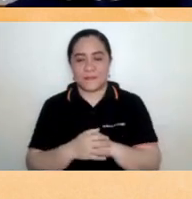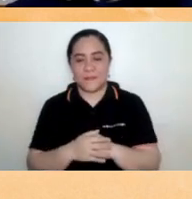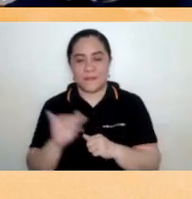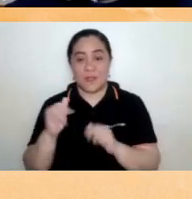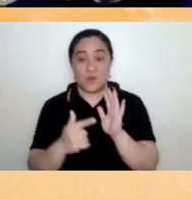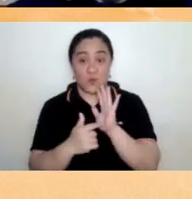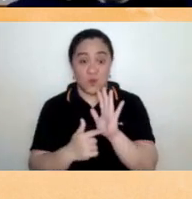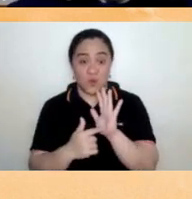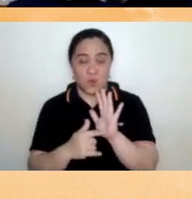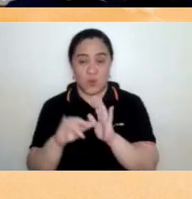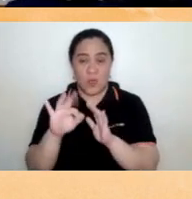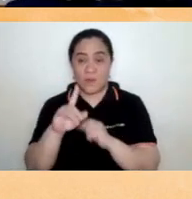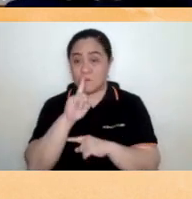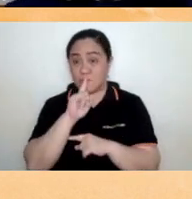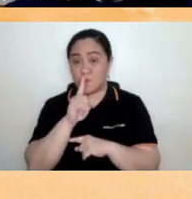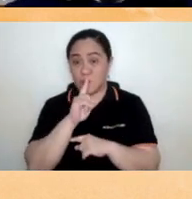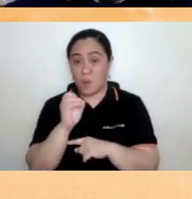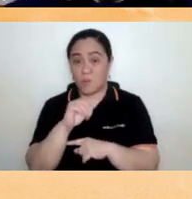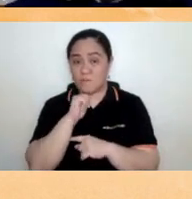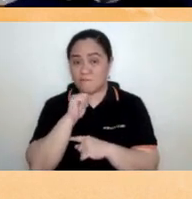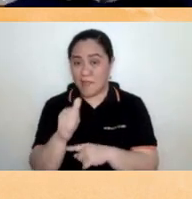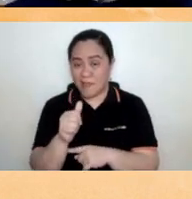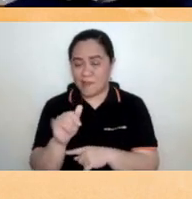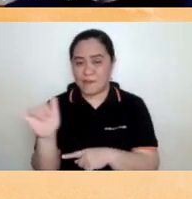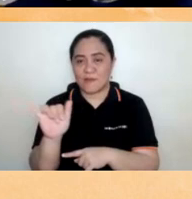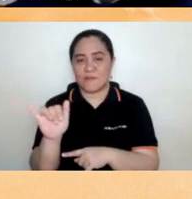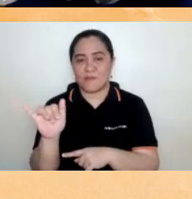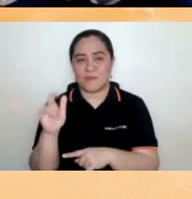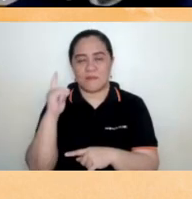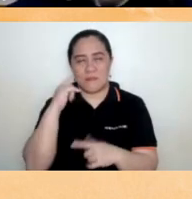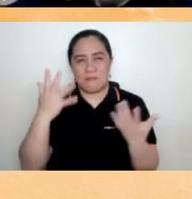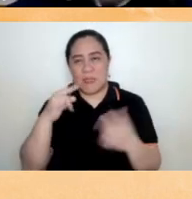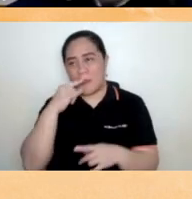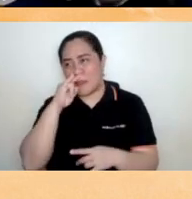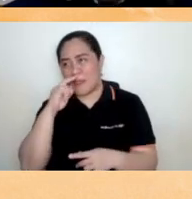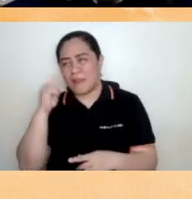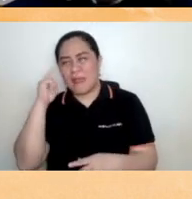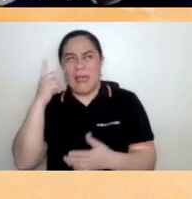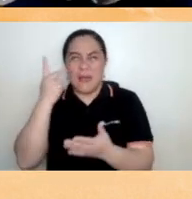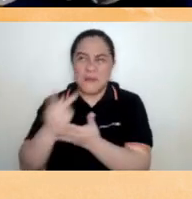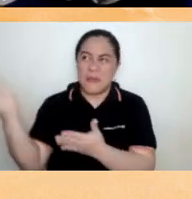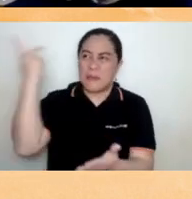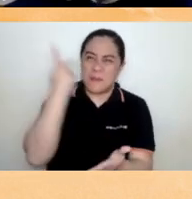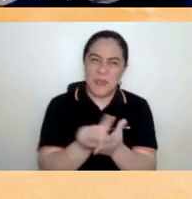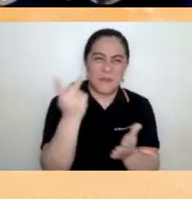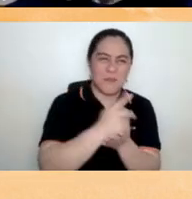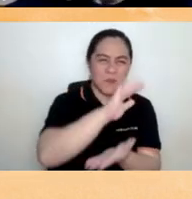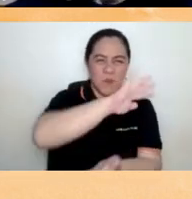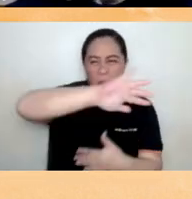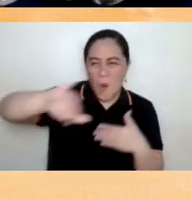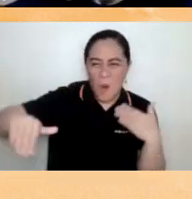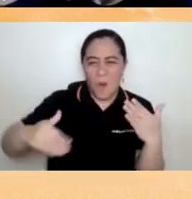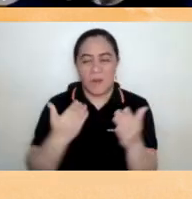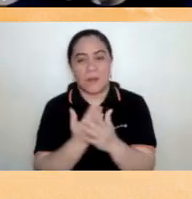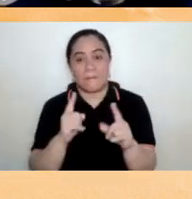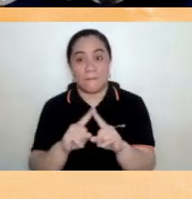if they're real or not. Like a child might think, I fail at everything. So helping him see that